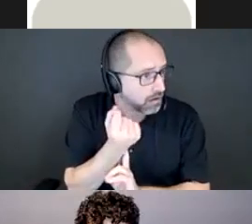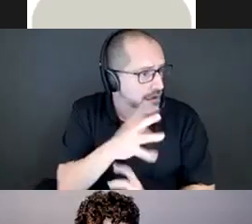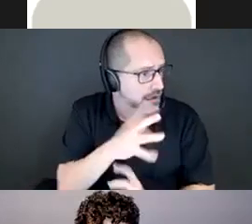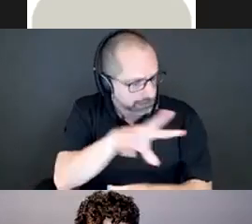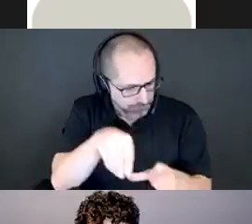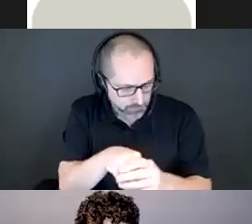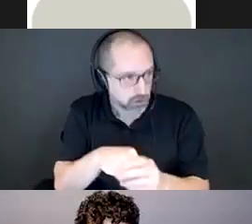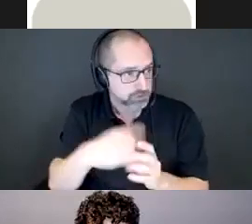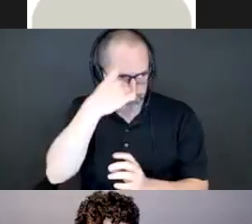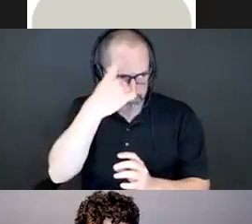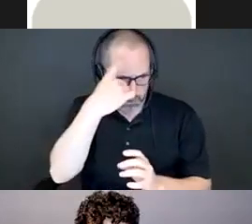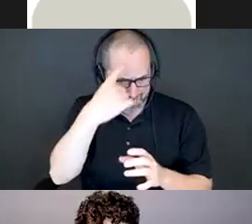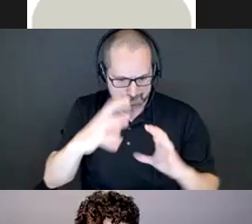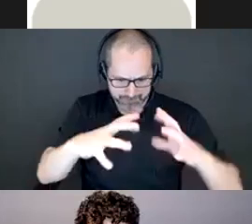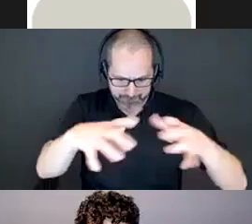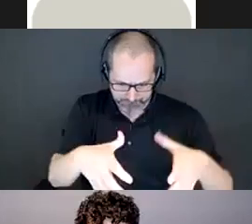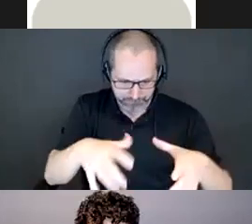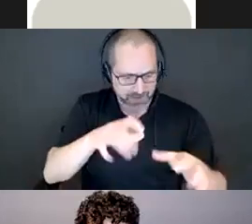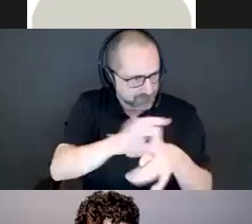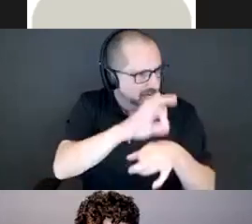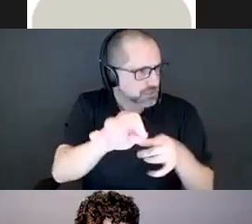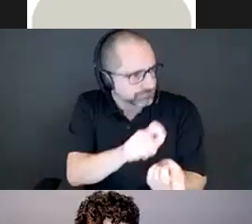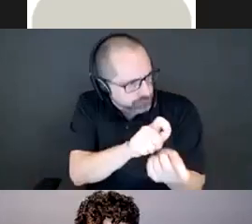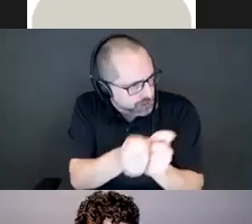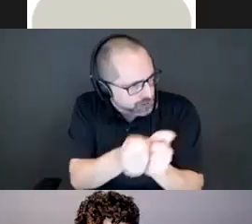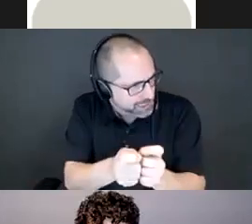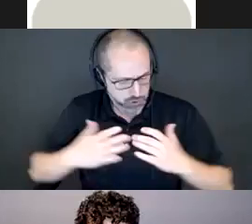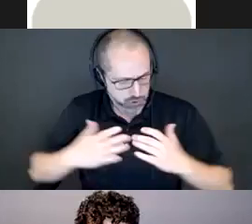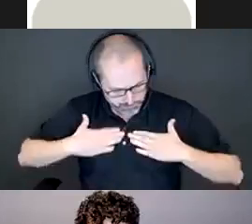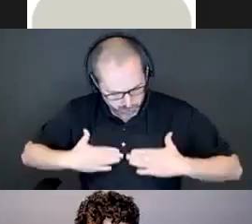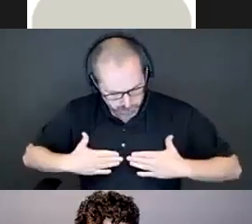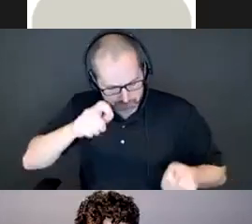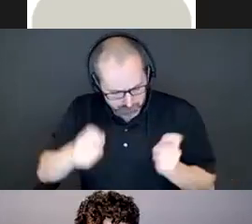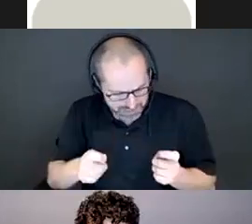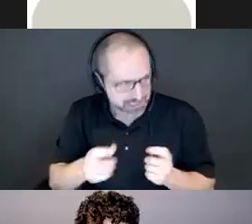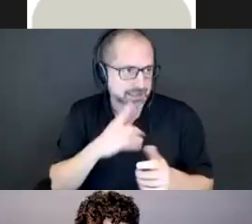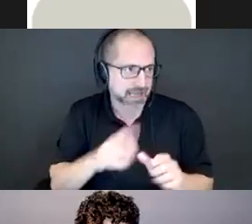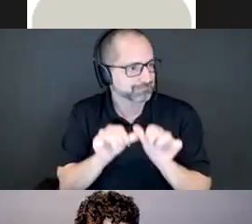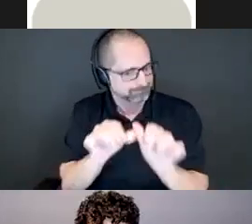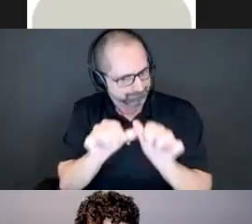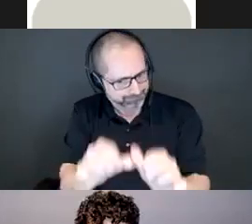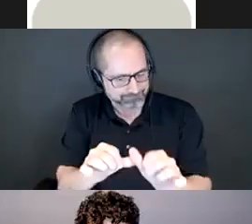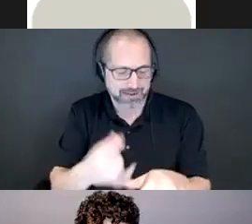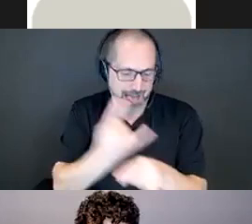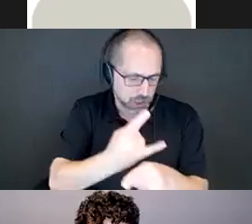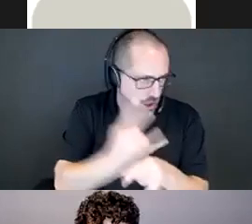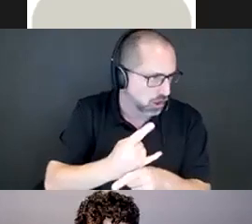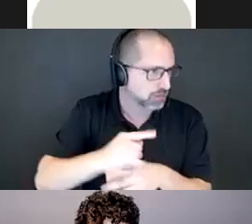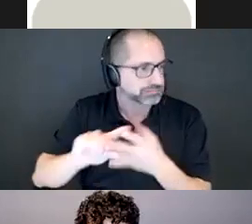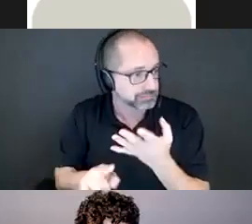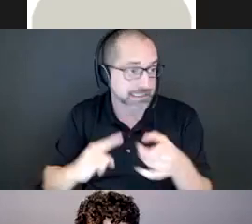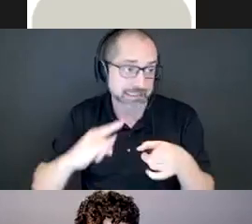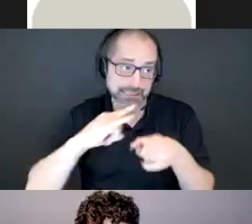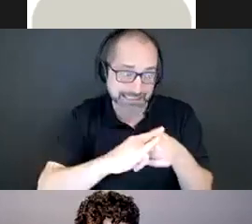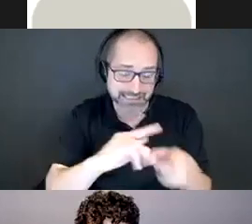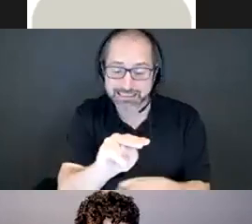and the body due to the persistent use of things like nicotine, alcohol, and other substances. Nicotine is one of the most addictive substances, even